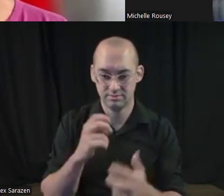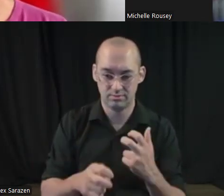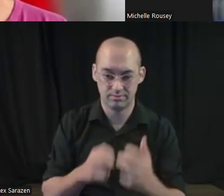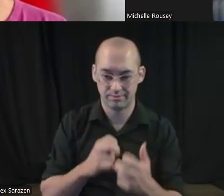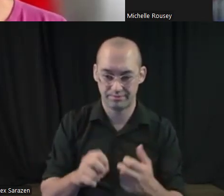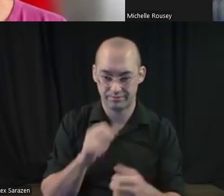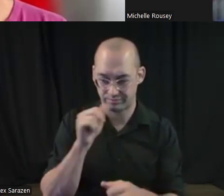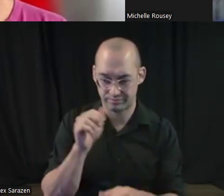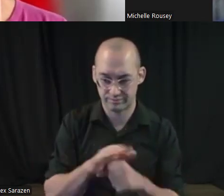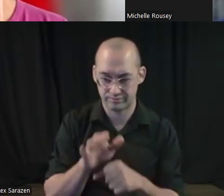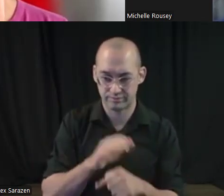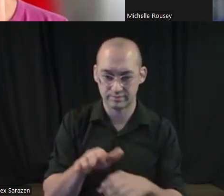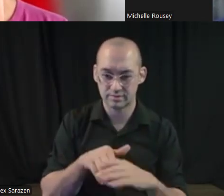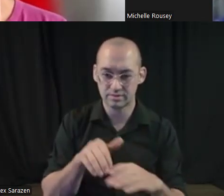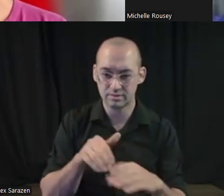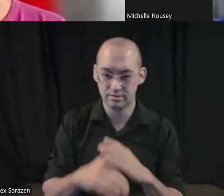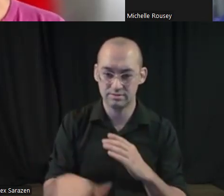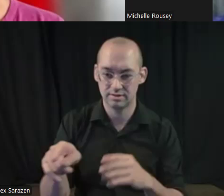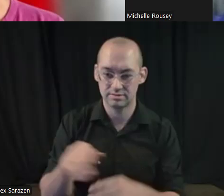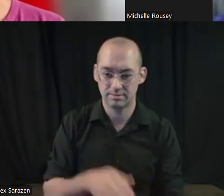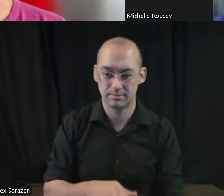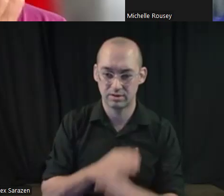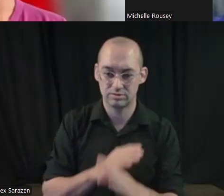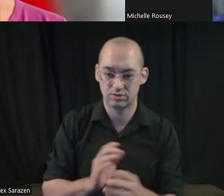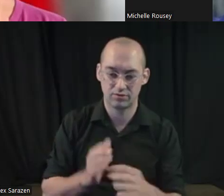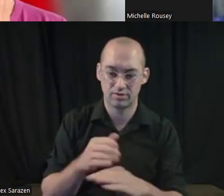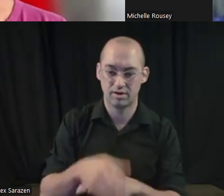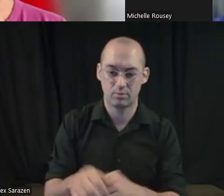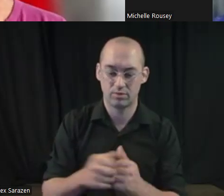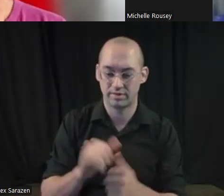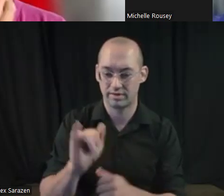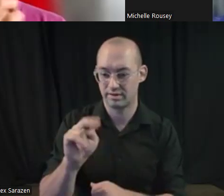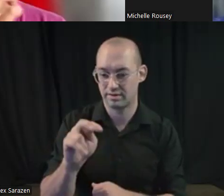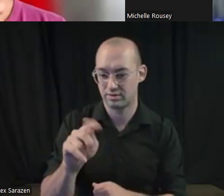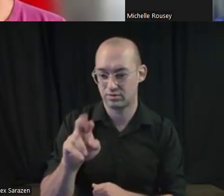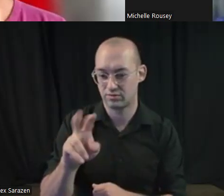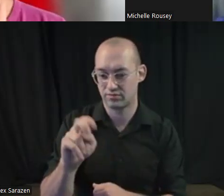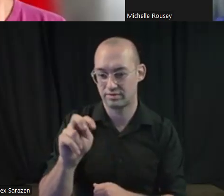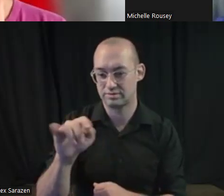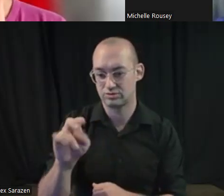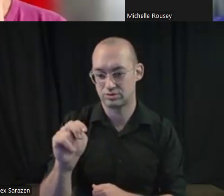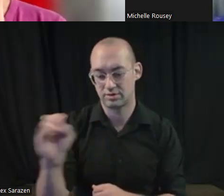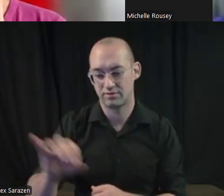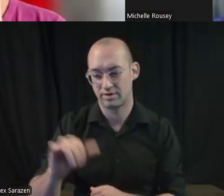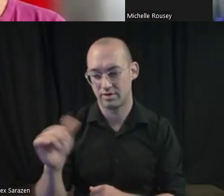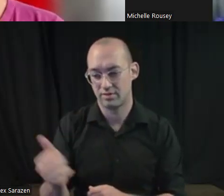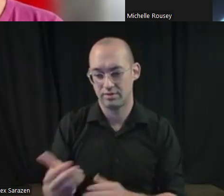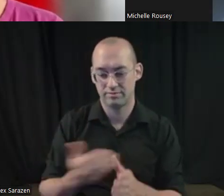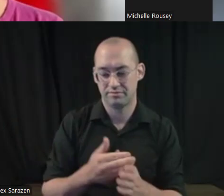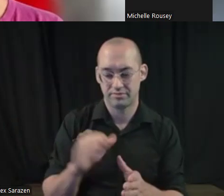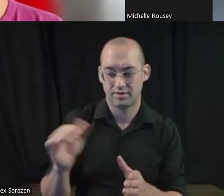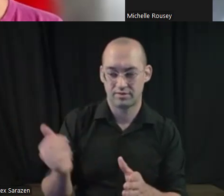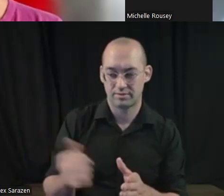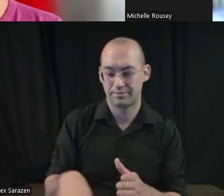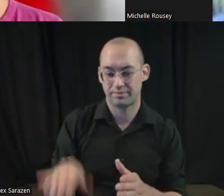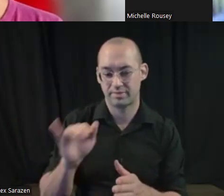to wellness. And this barrier is often only overcome with intervention of another. And when her Medi-Cal lapse because of simple